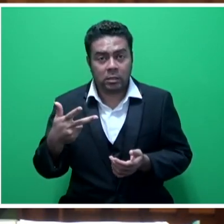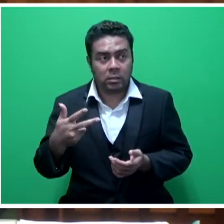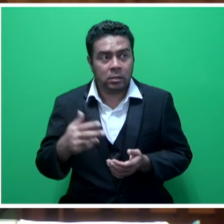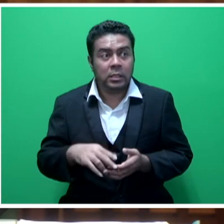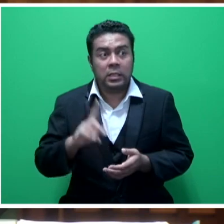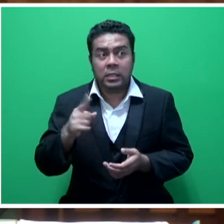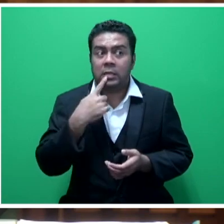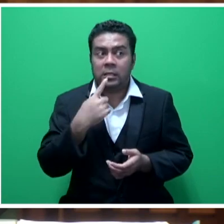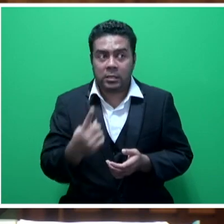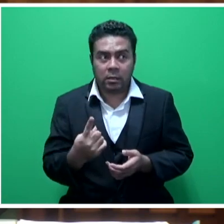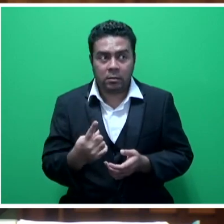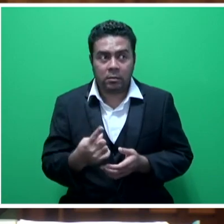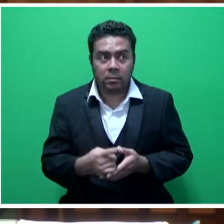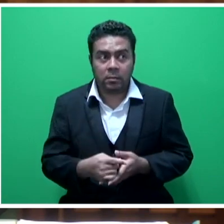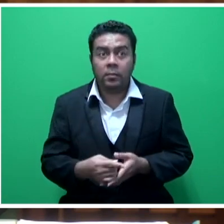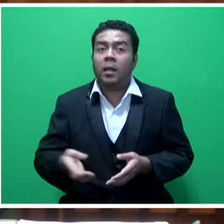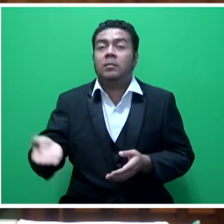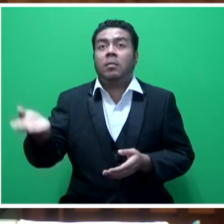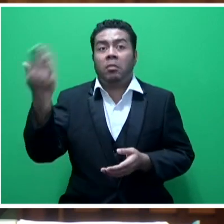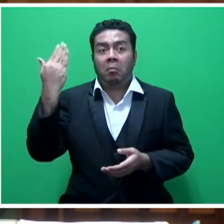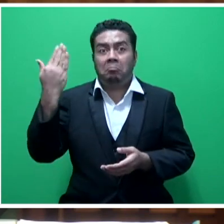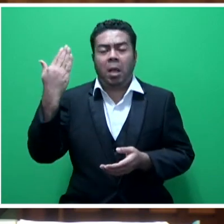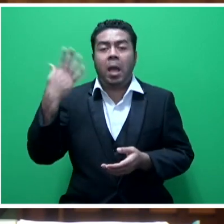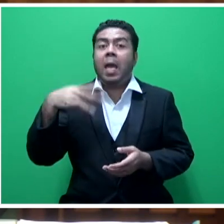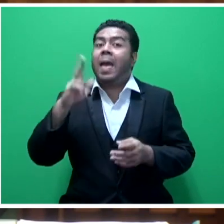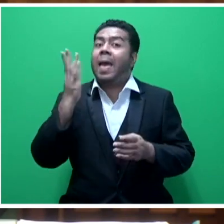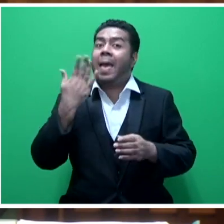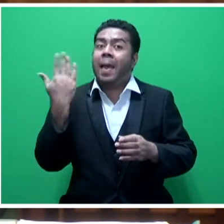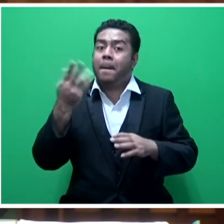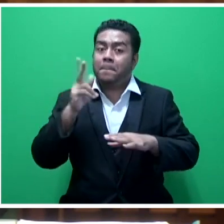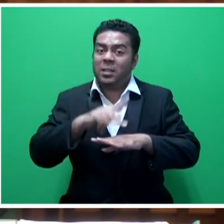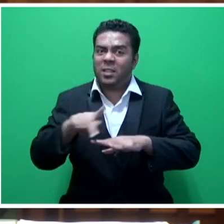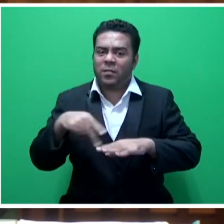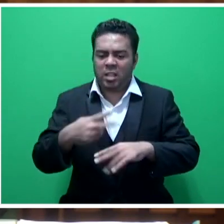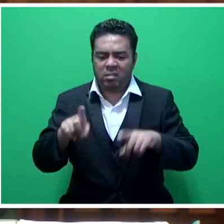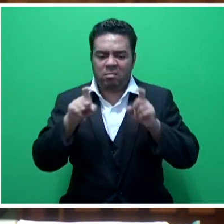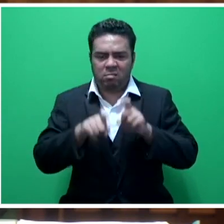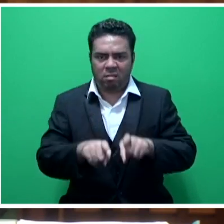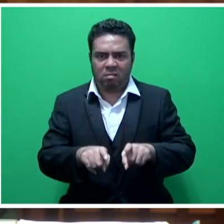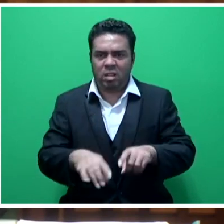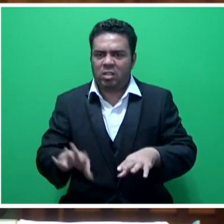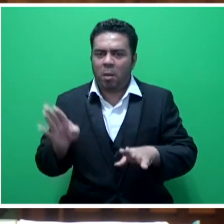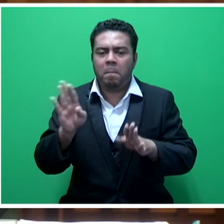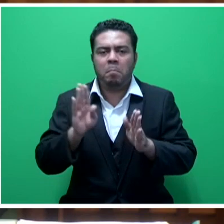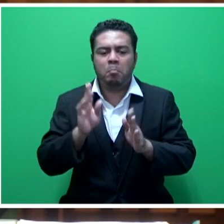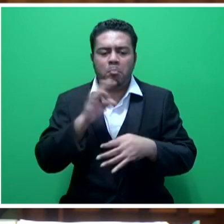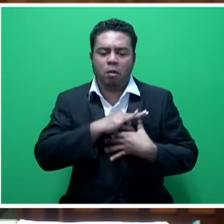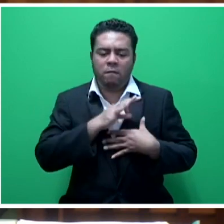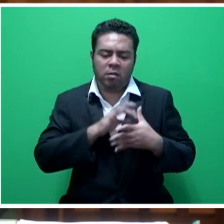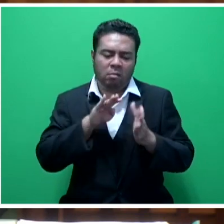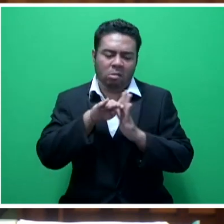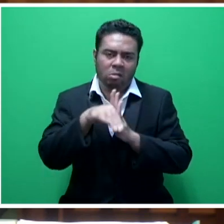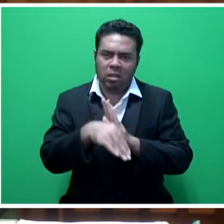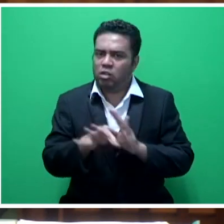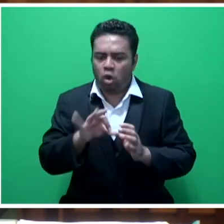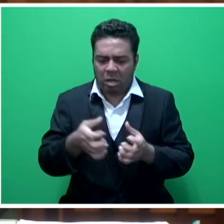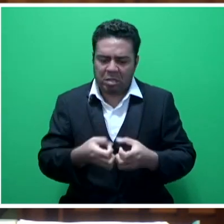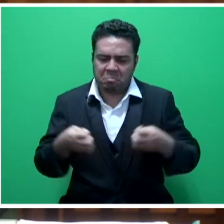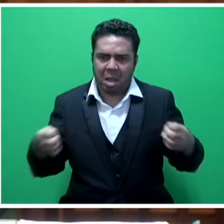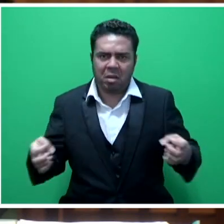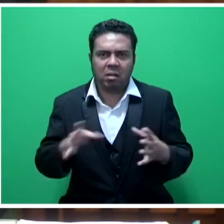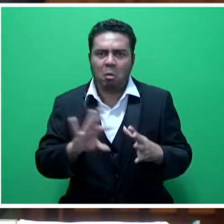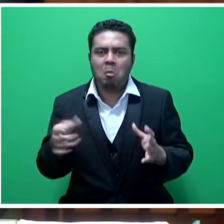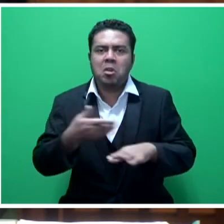He says, and I quote, he said then, Air Pacific is a stagnating airline. Its profit is declining. It is not expanding. No new